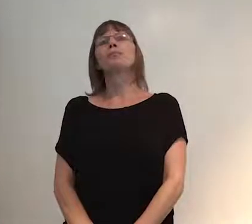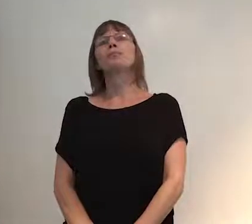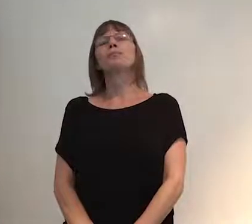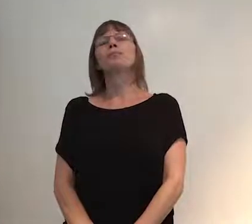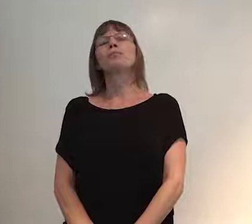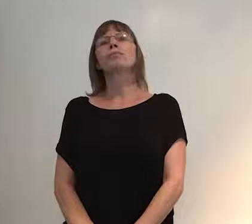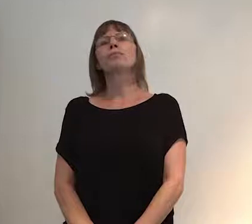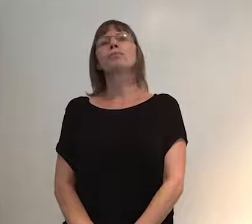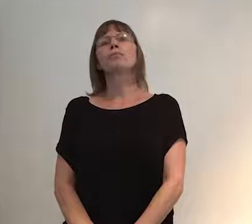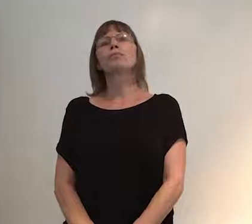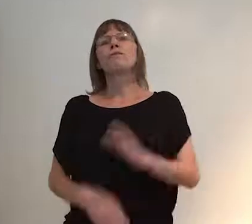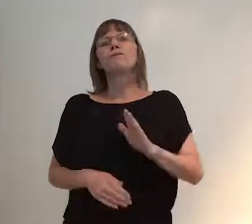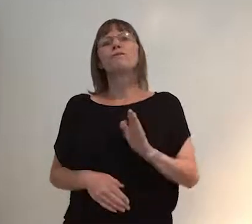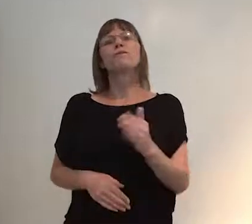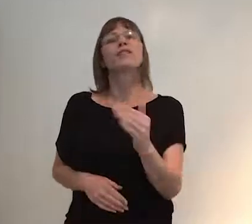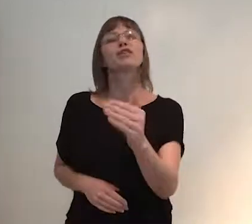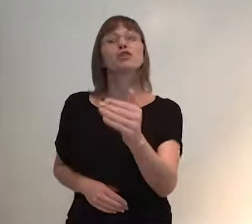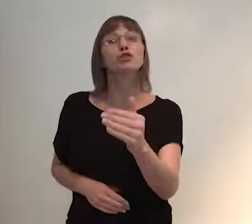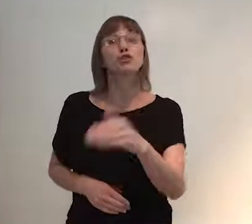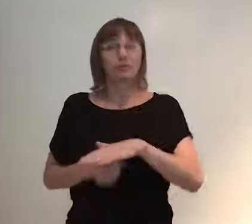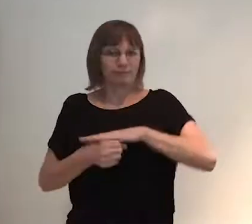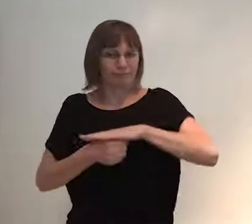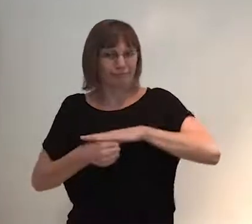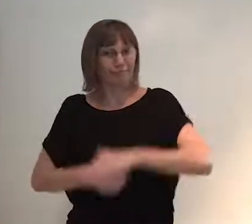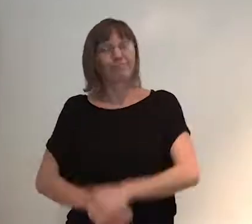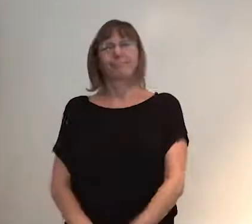chest. Fish pose.